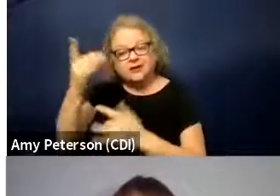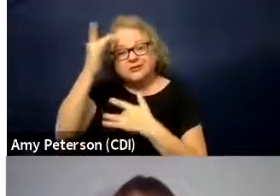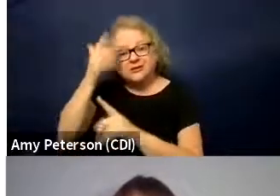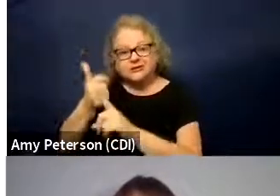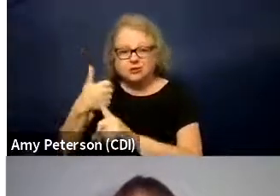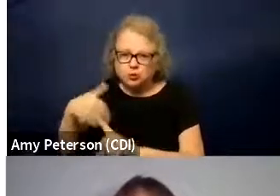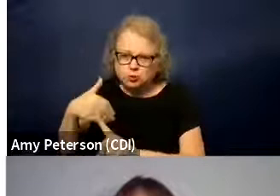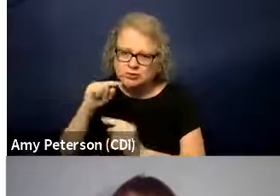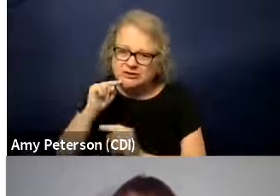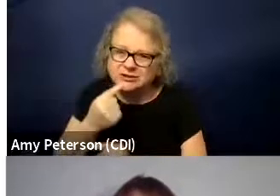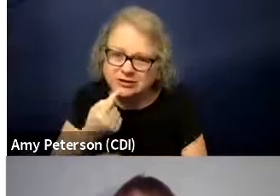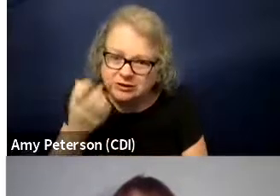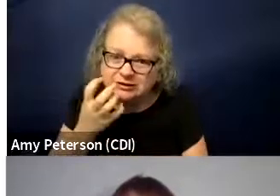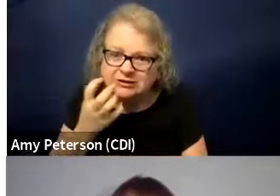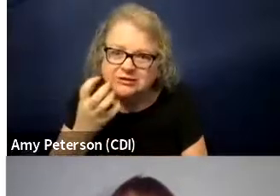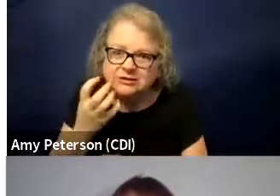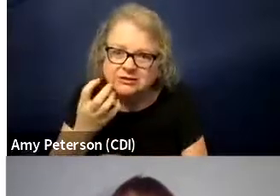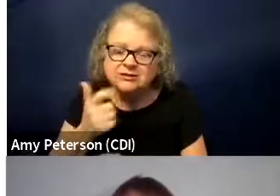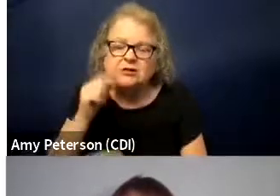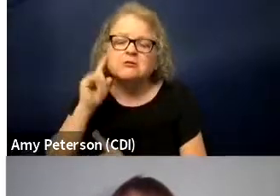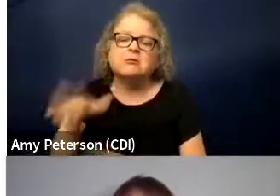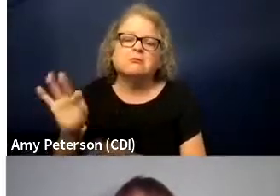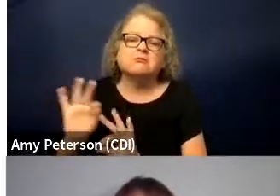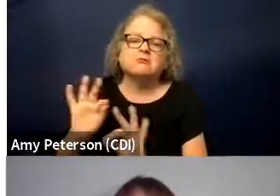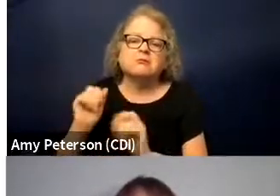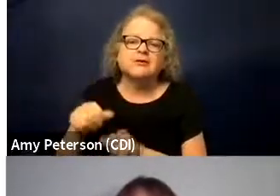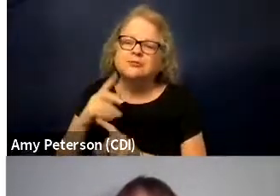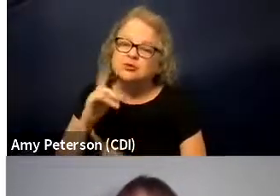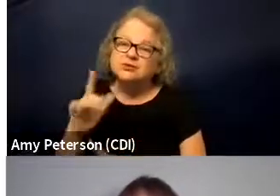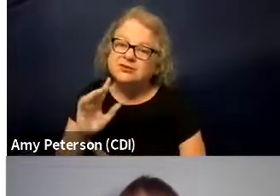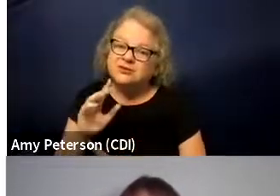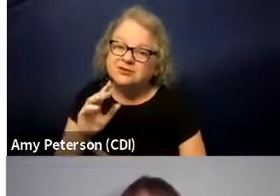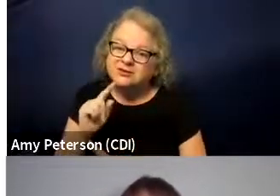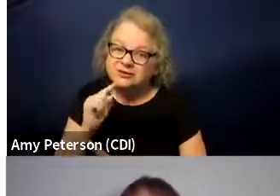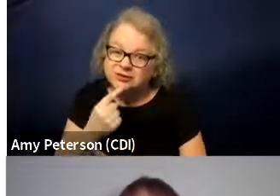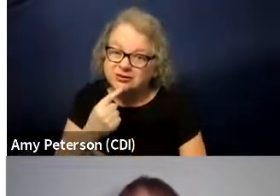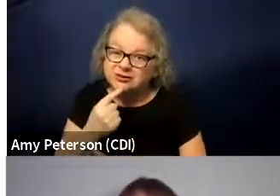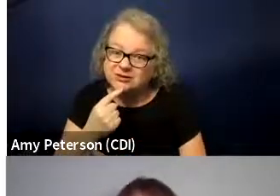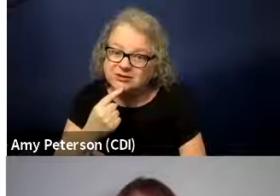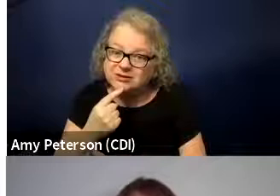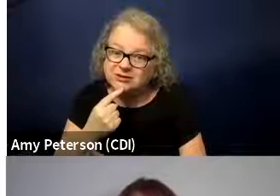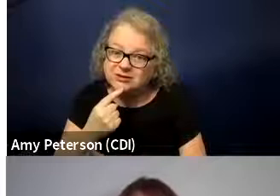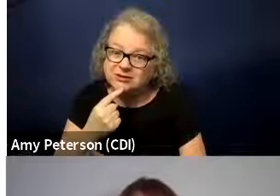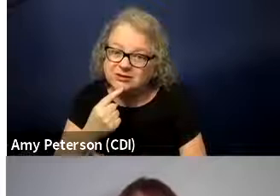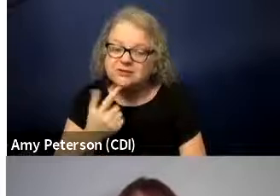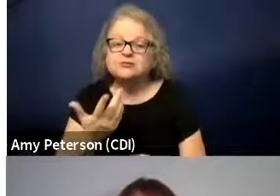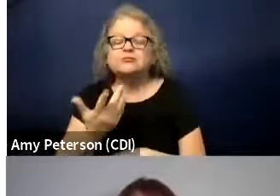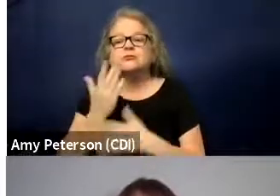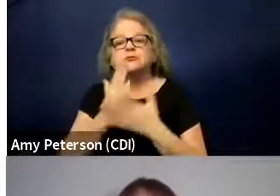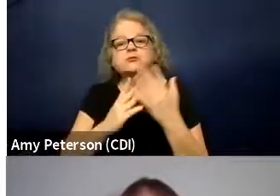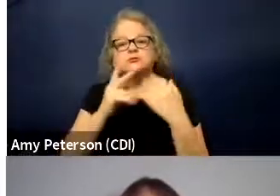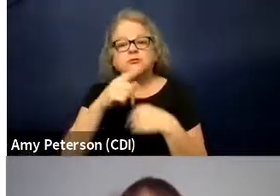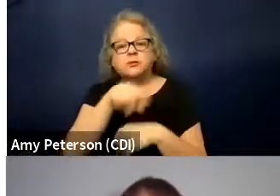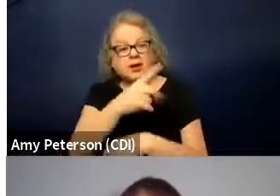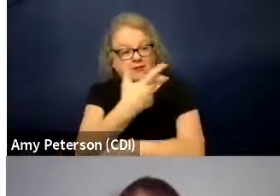moderate disease, but some people have severe disease. And I think you know that many people have died from